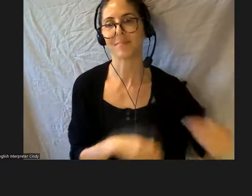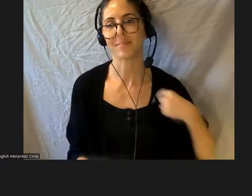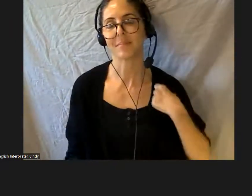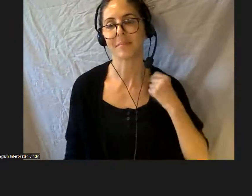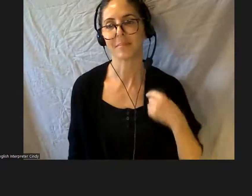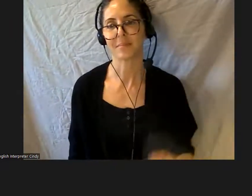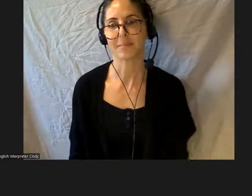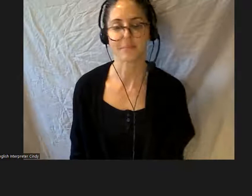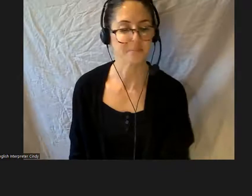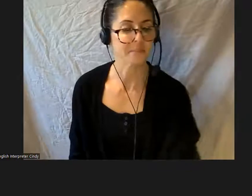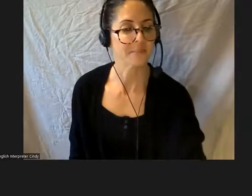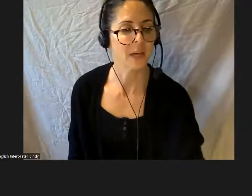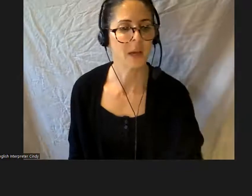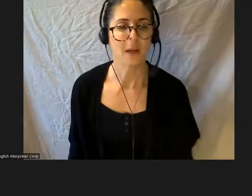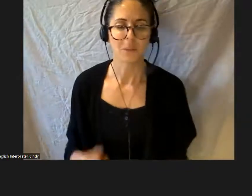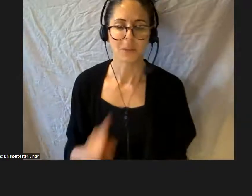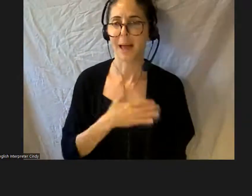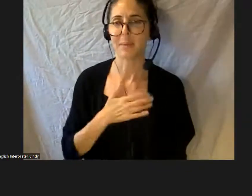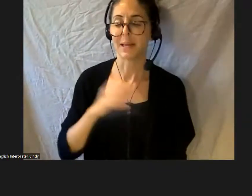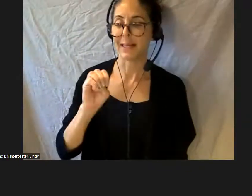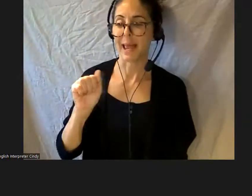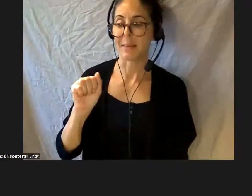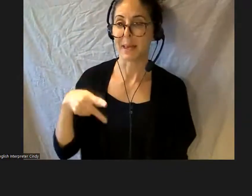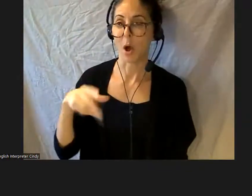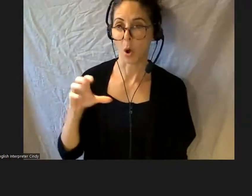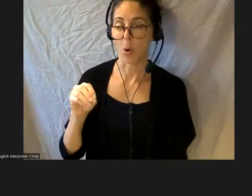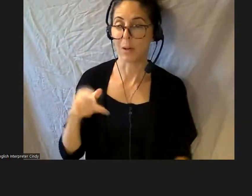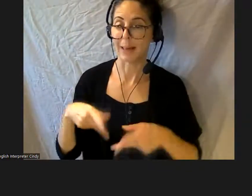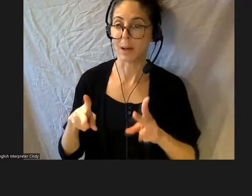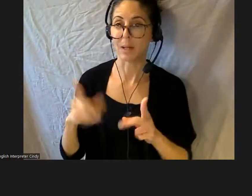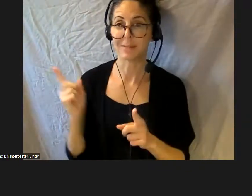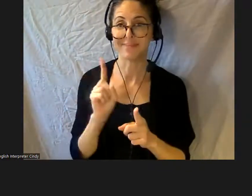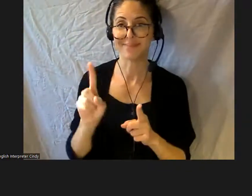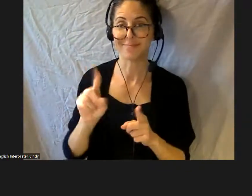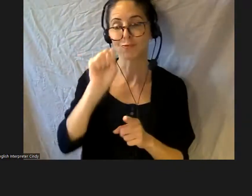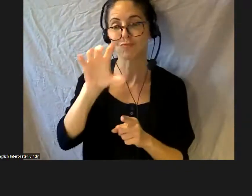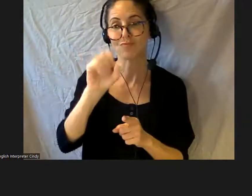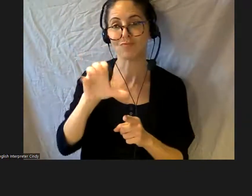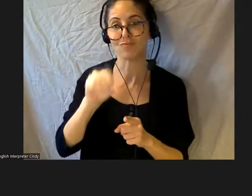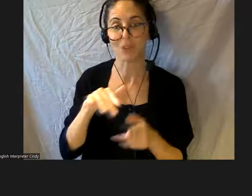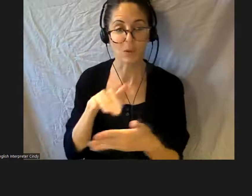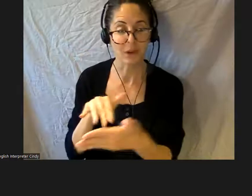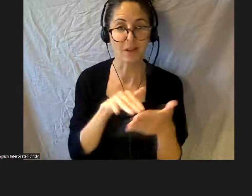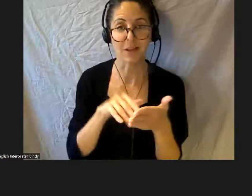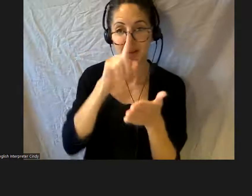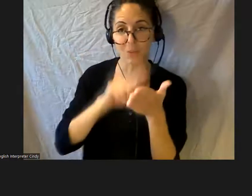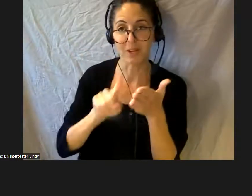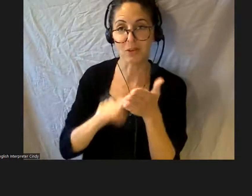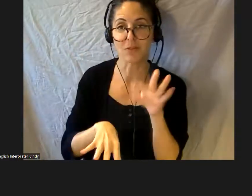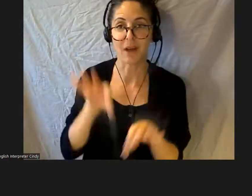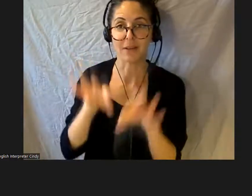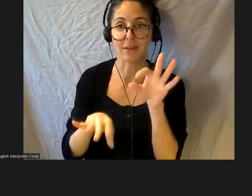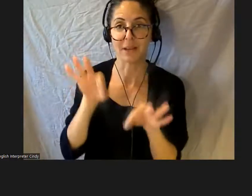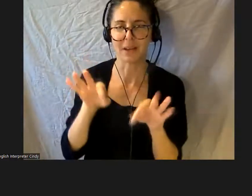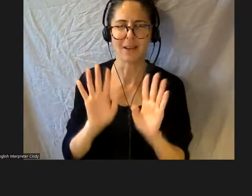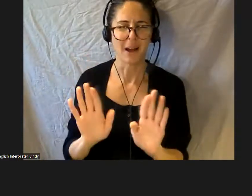Abuse Prevention Ontario for letting us share our research findings. I'll just start sharing my